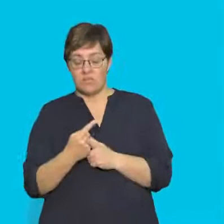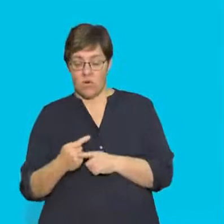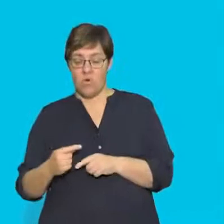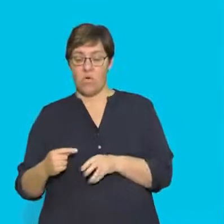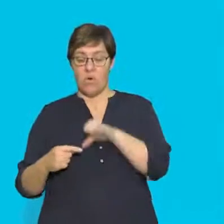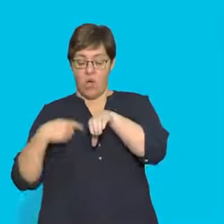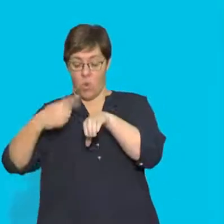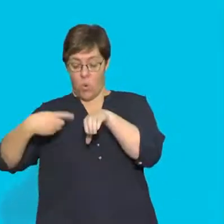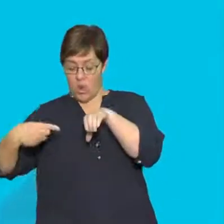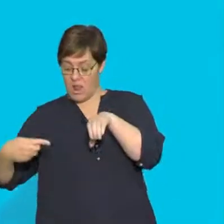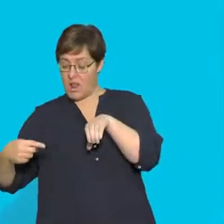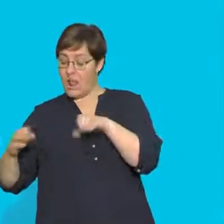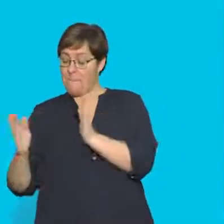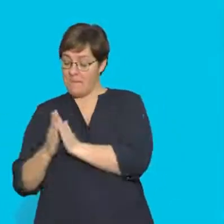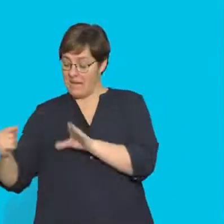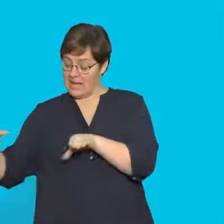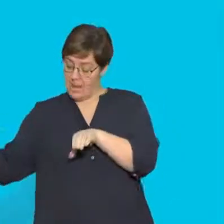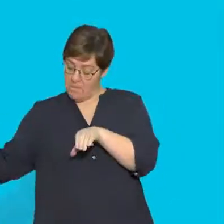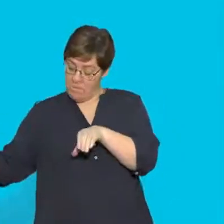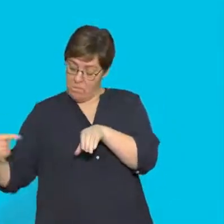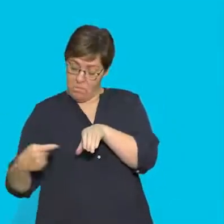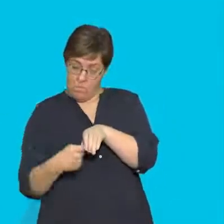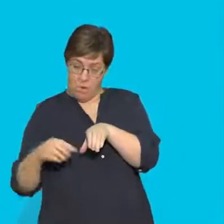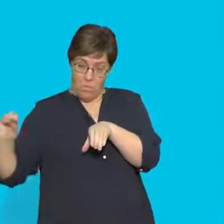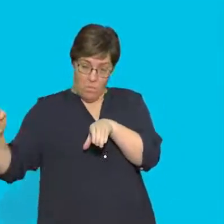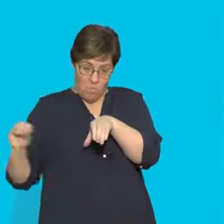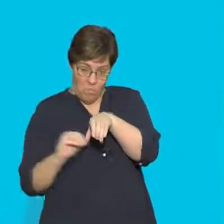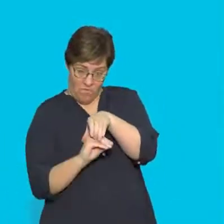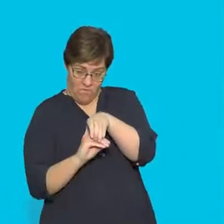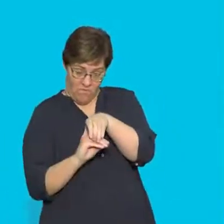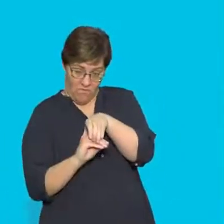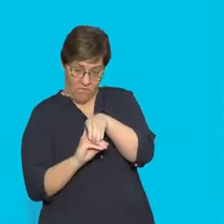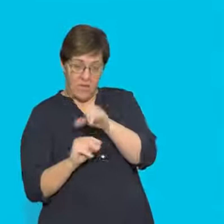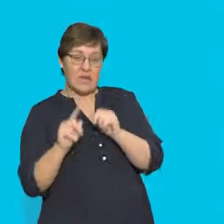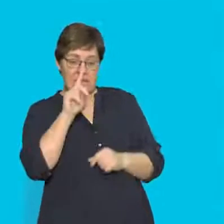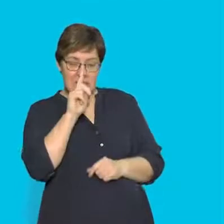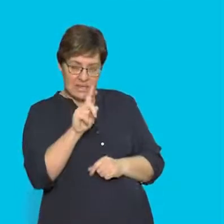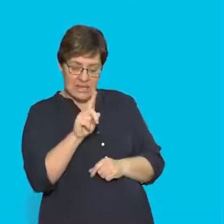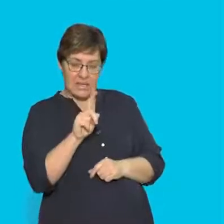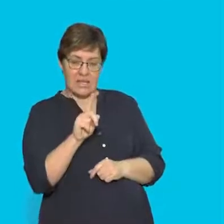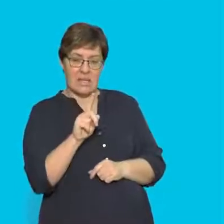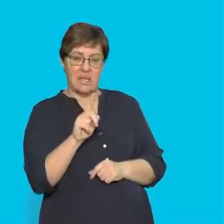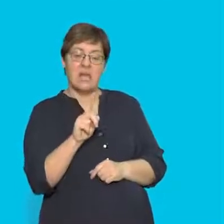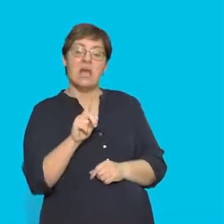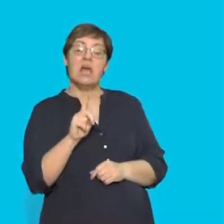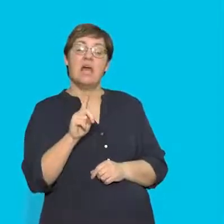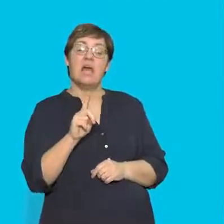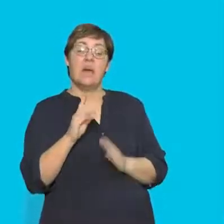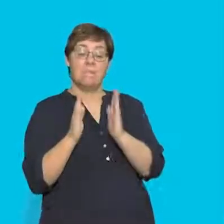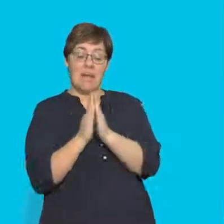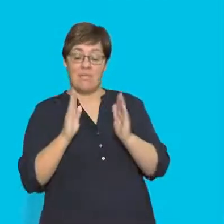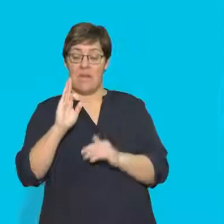coil, then we're going to see that there's a change in the magnetic flux that is